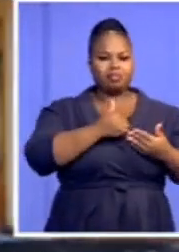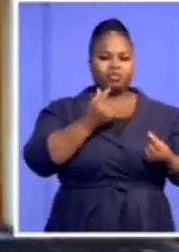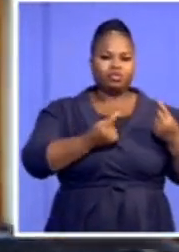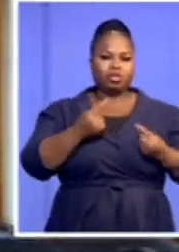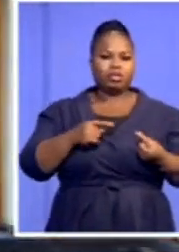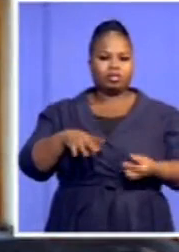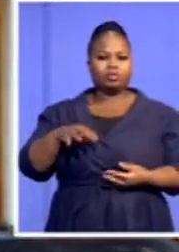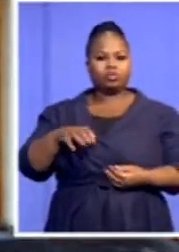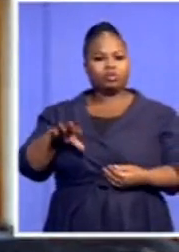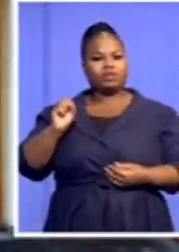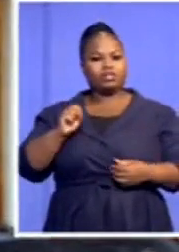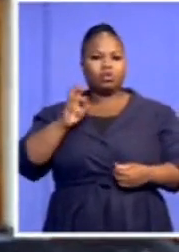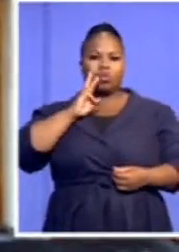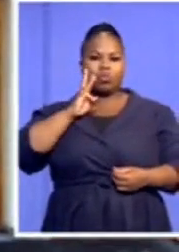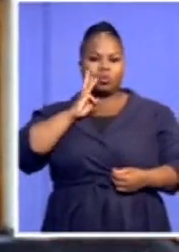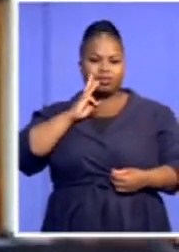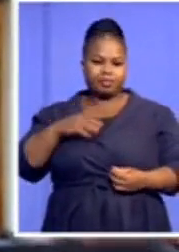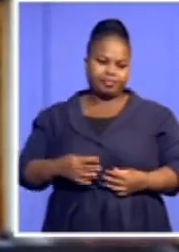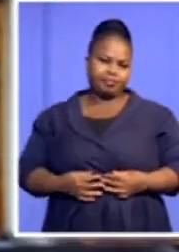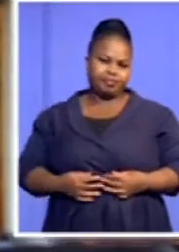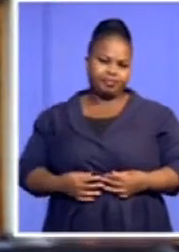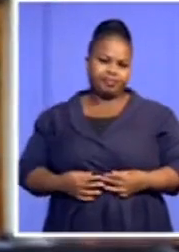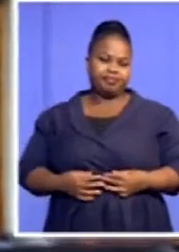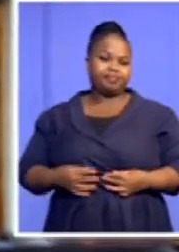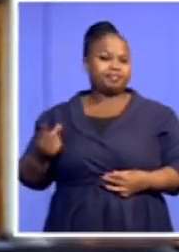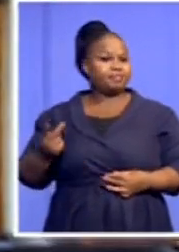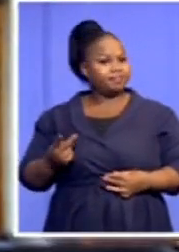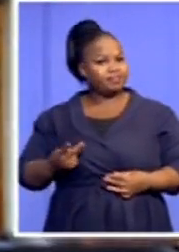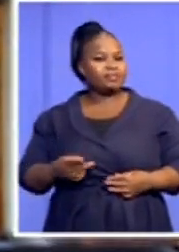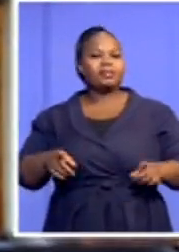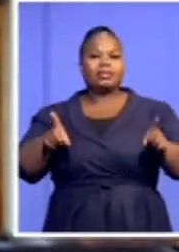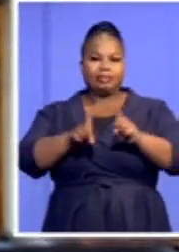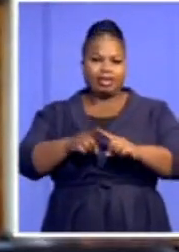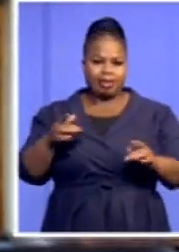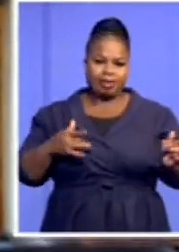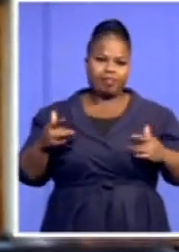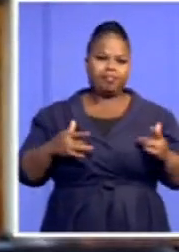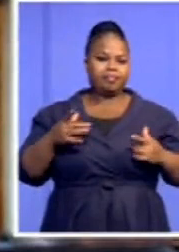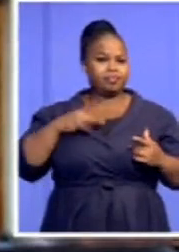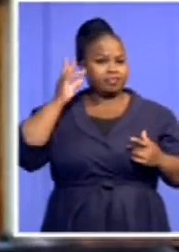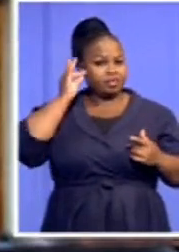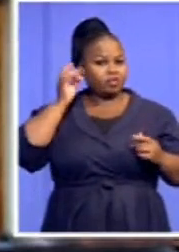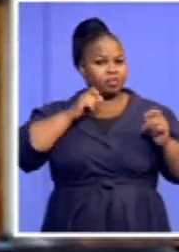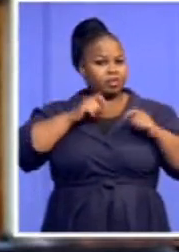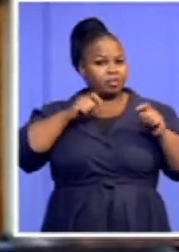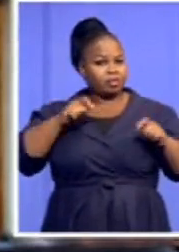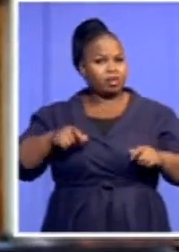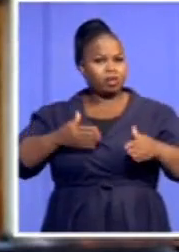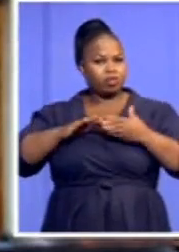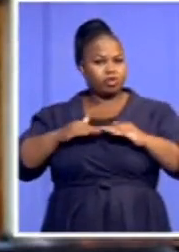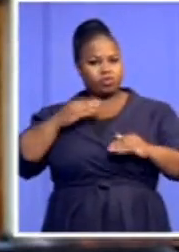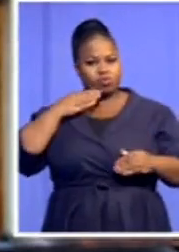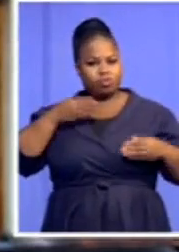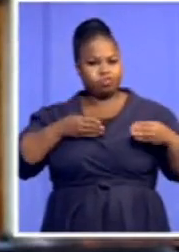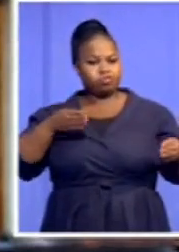place. Again, the same concerns that we're hearing from the people and the communities on the ground in Umlazi about